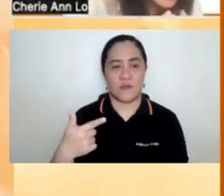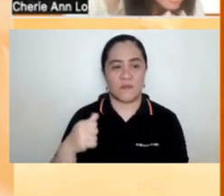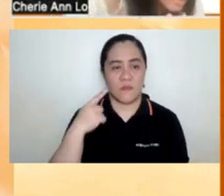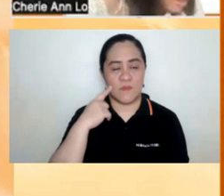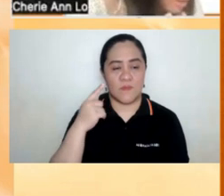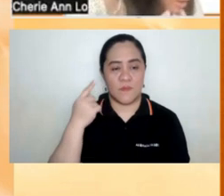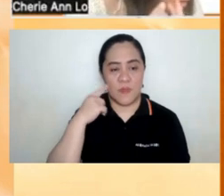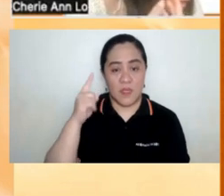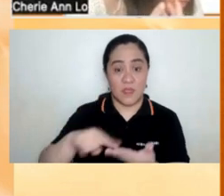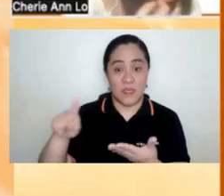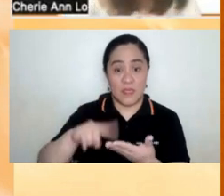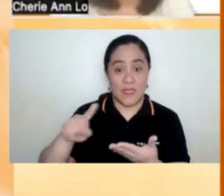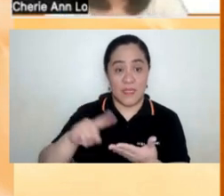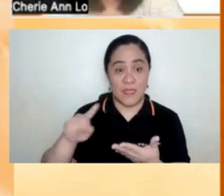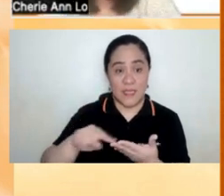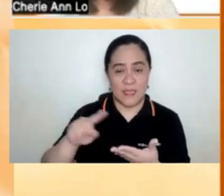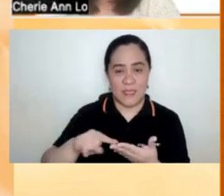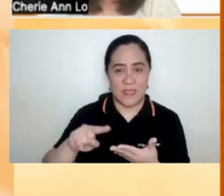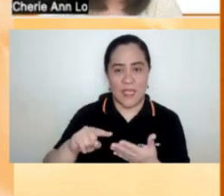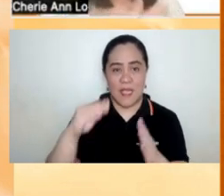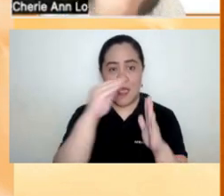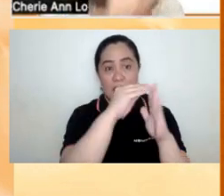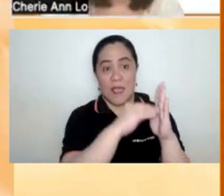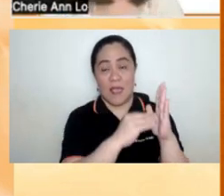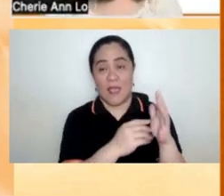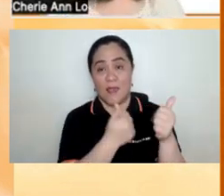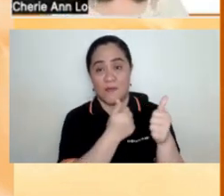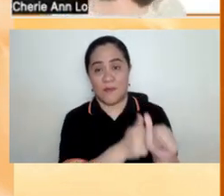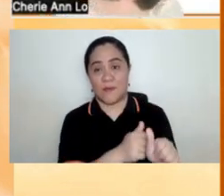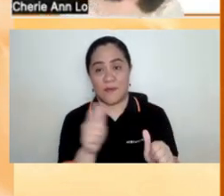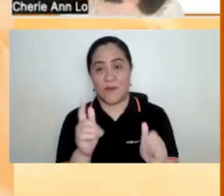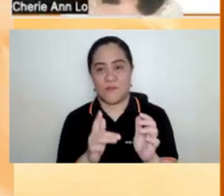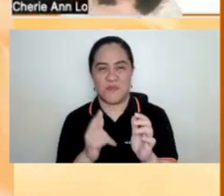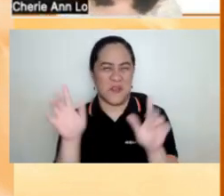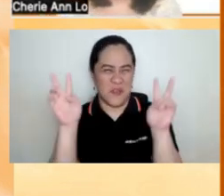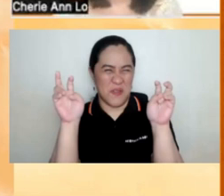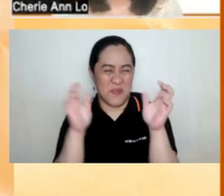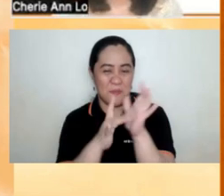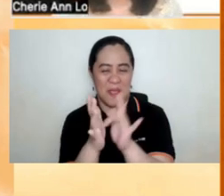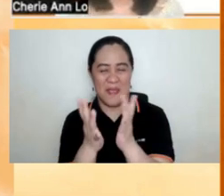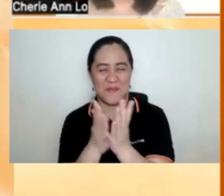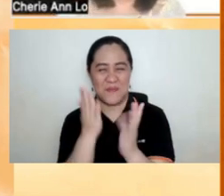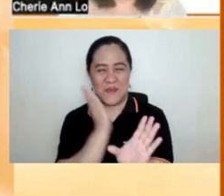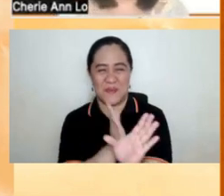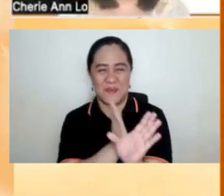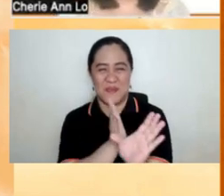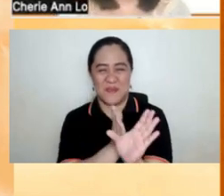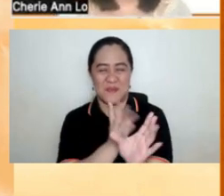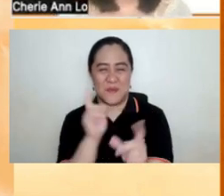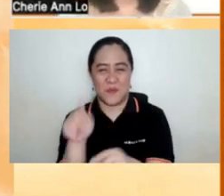Diagnostic Statistician's Manual. No, it's our Bible. No, for psychiatrists and psychologists